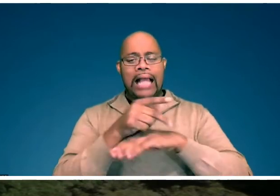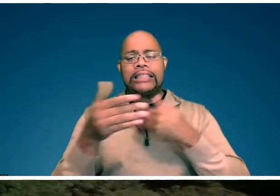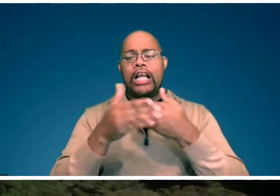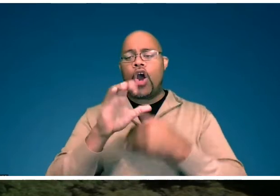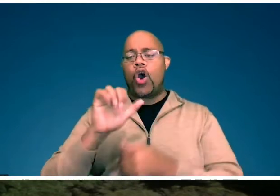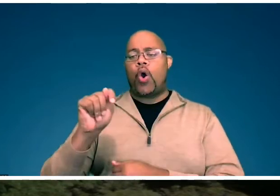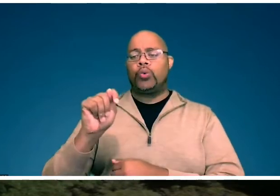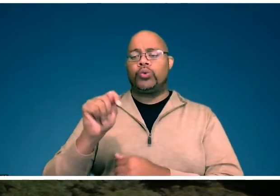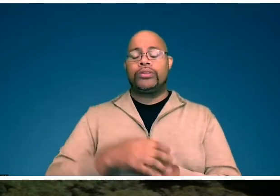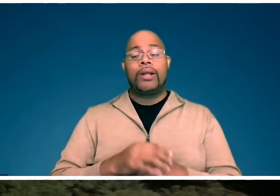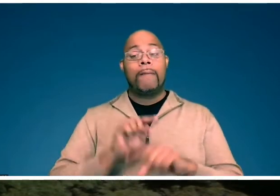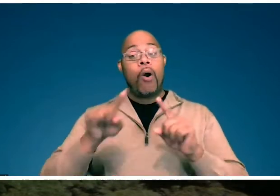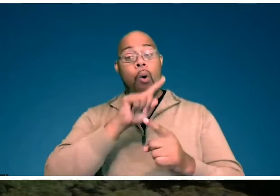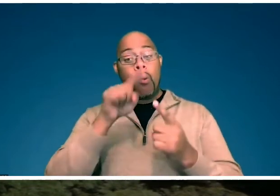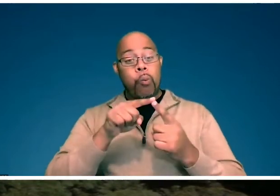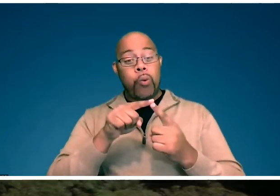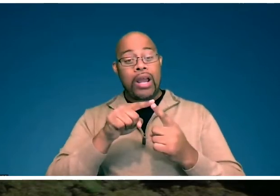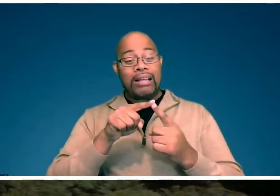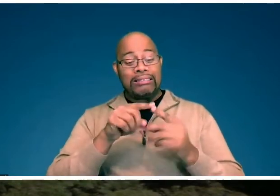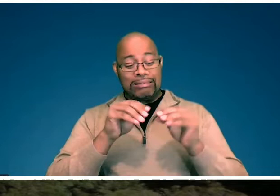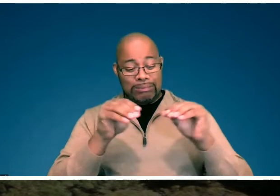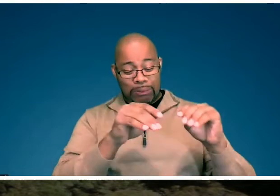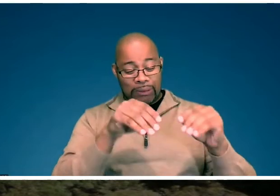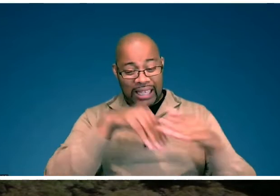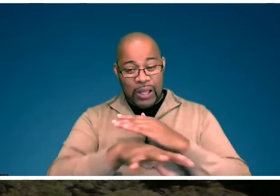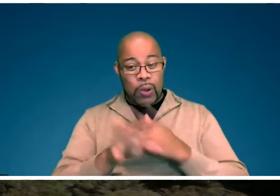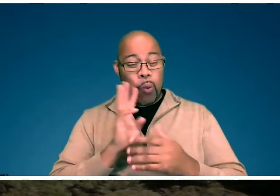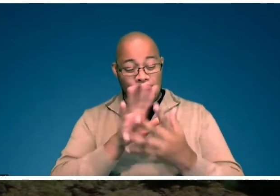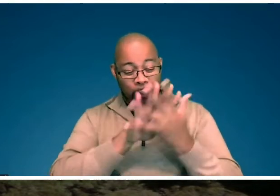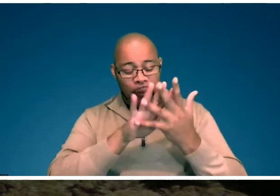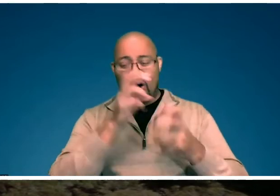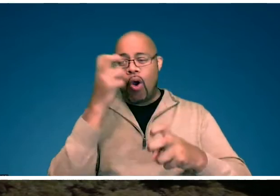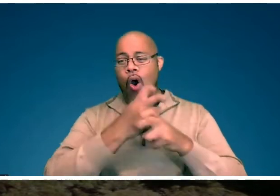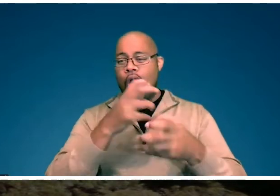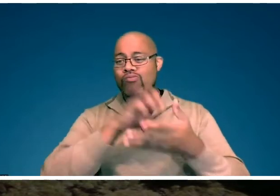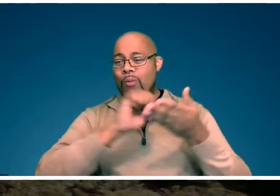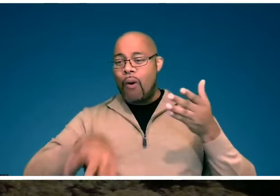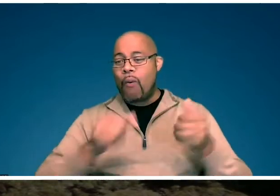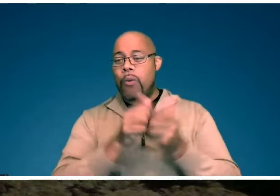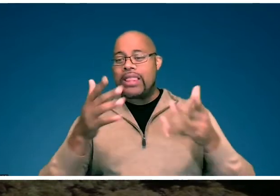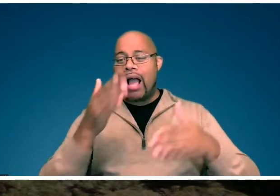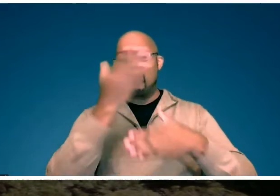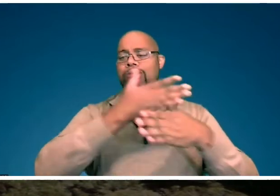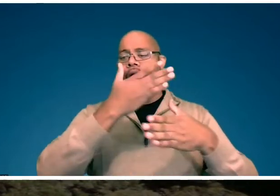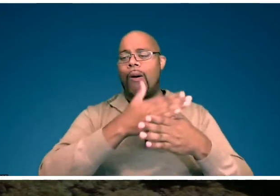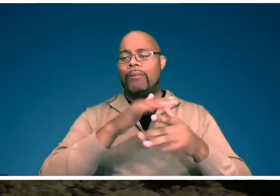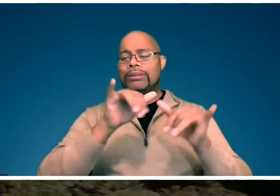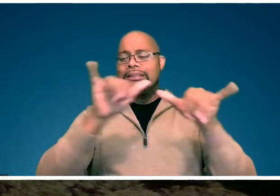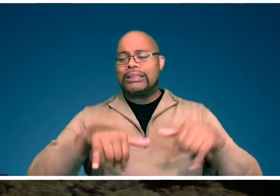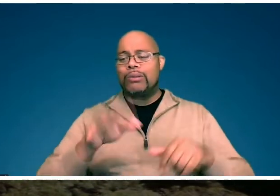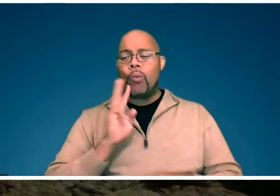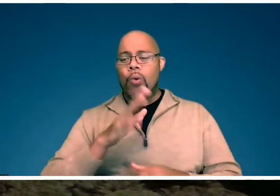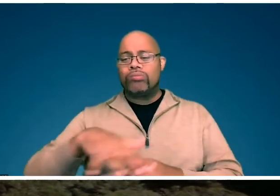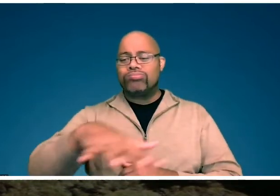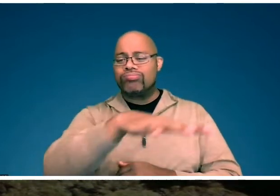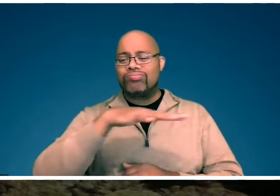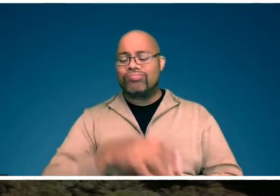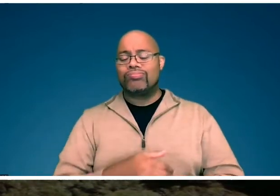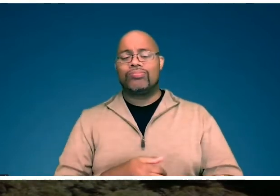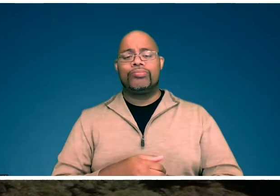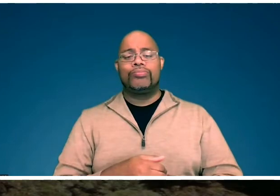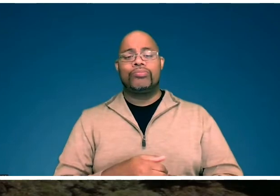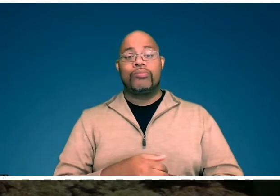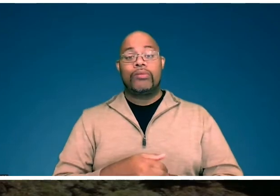the coastlines. But once the sediment is in the water, it's kind of difficult to remove it without disturbing the ecosystem.